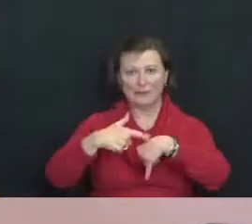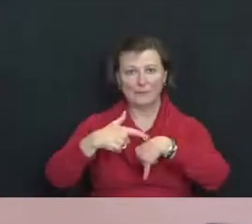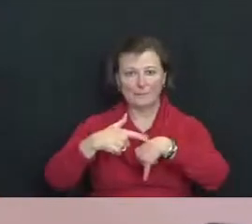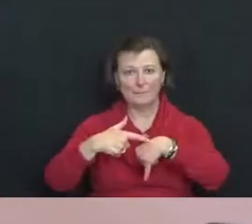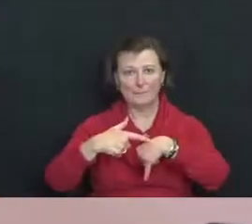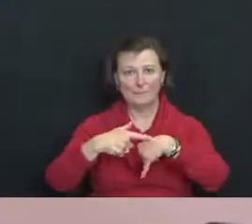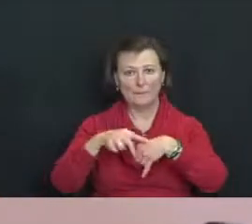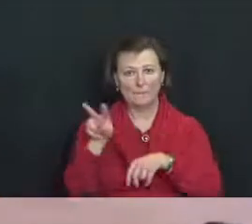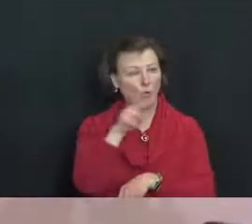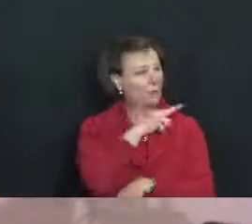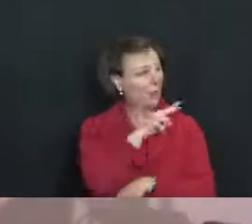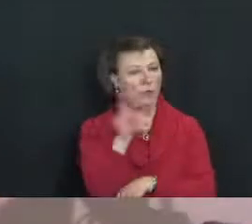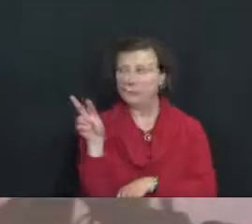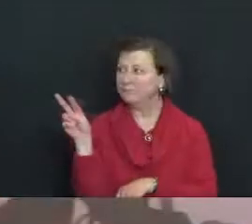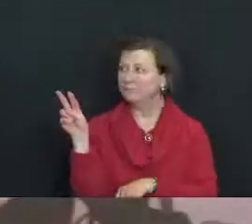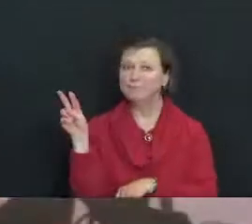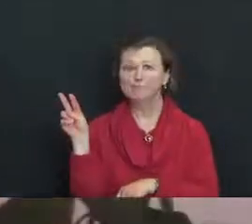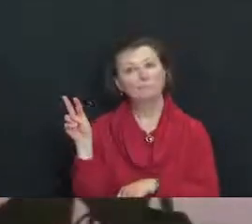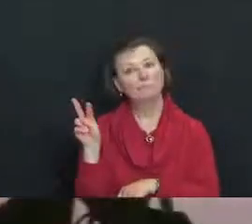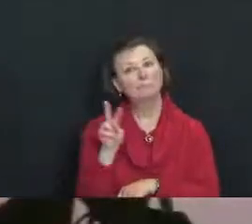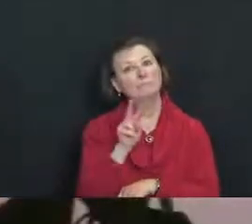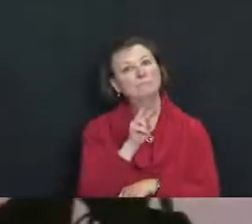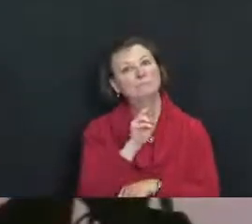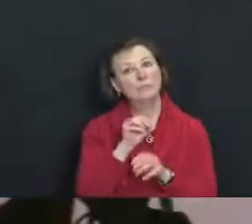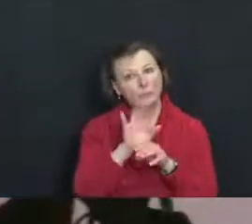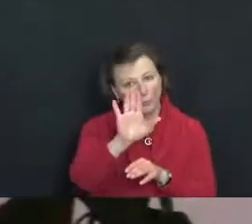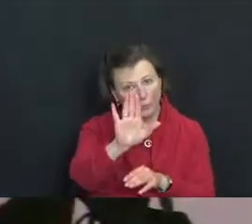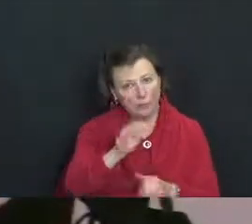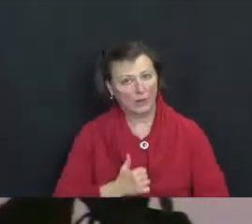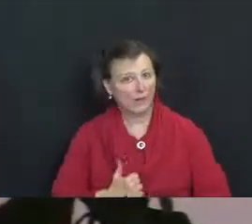Look around you in your own life,